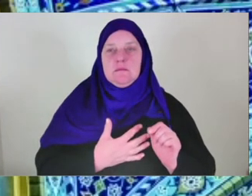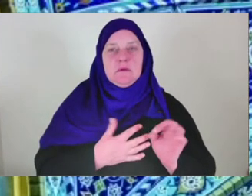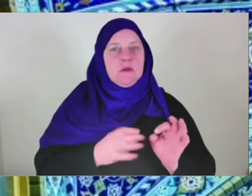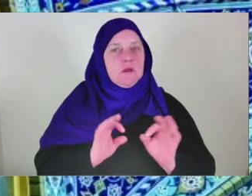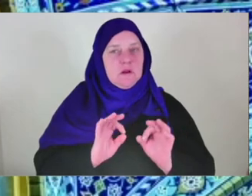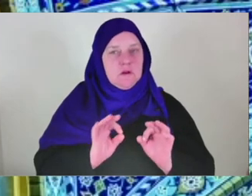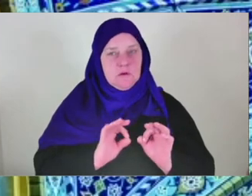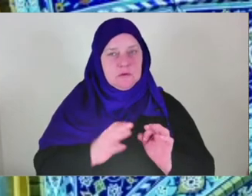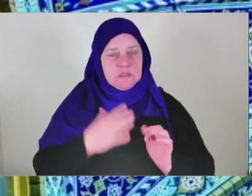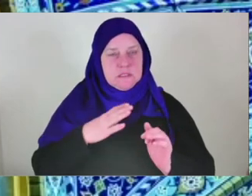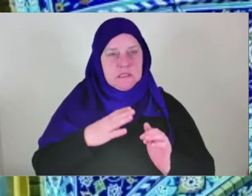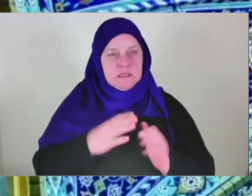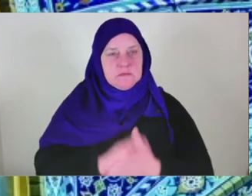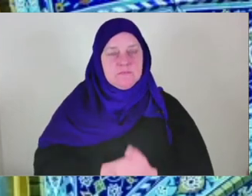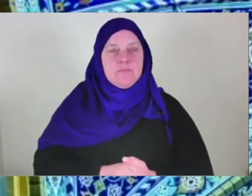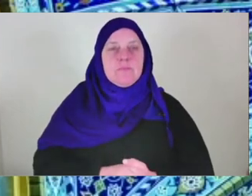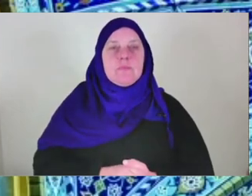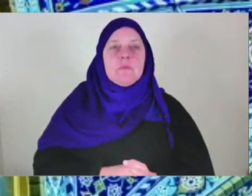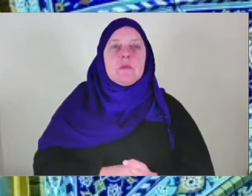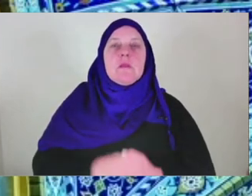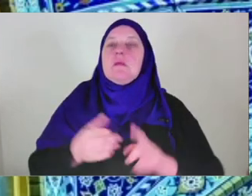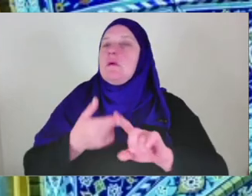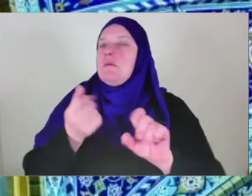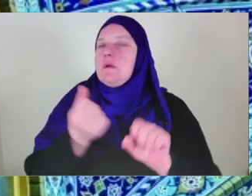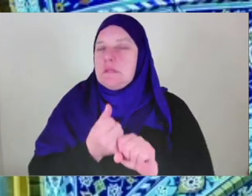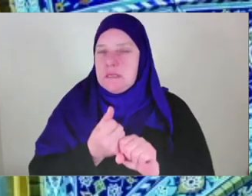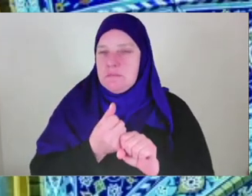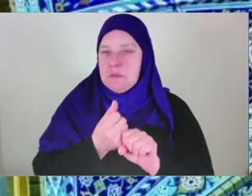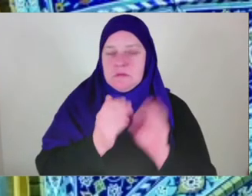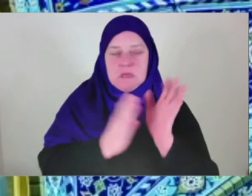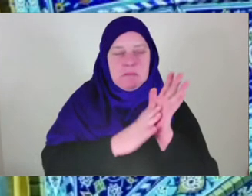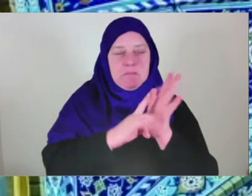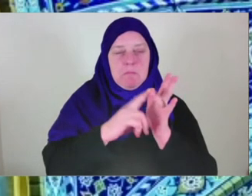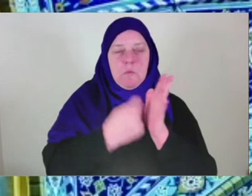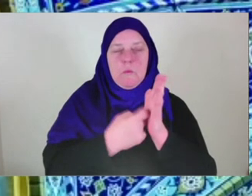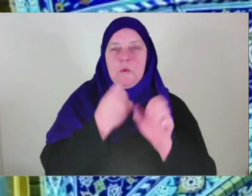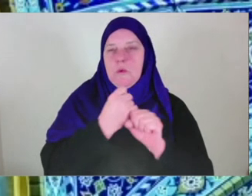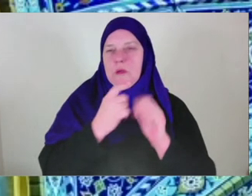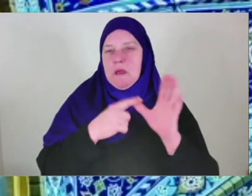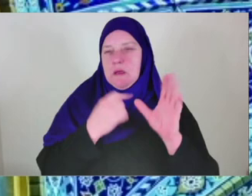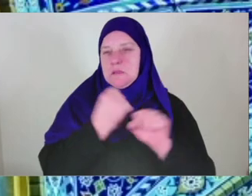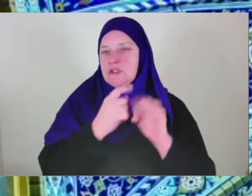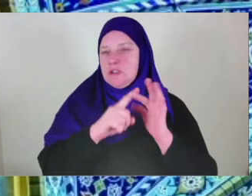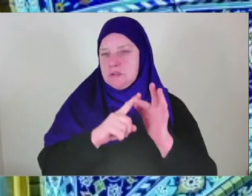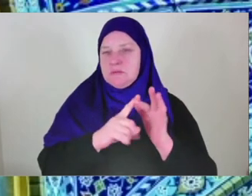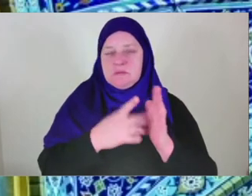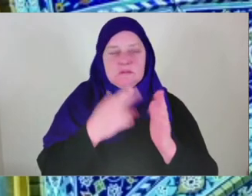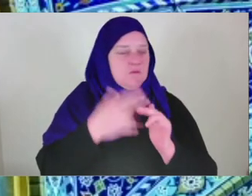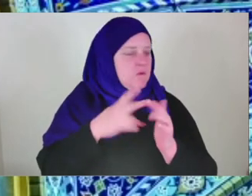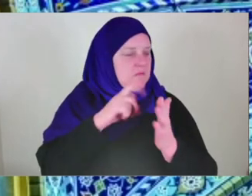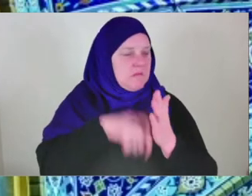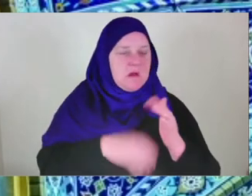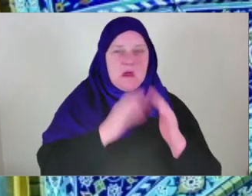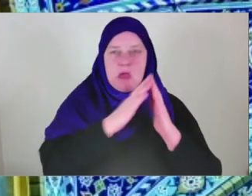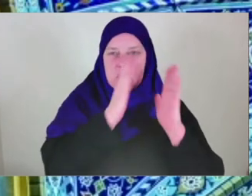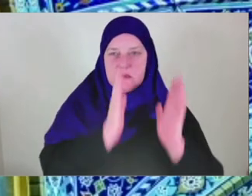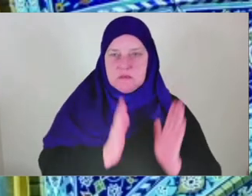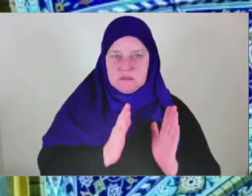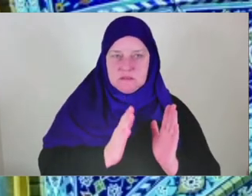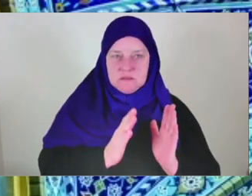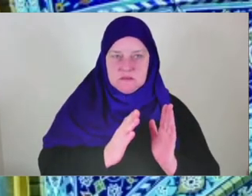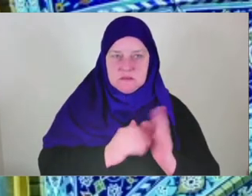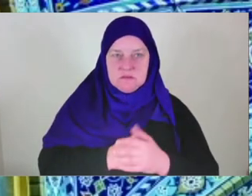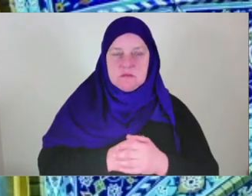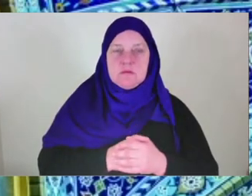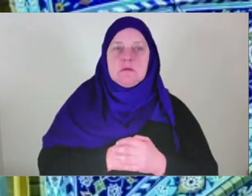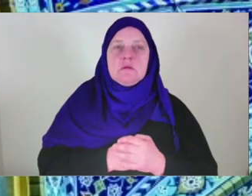says that if you have a mortgage, for example, as a typical example of a debt, and the mortgage is, you don't have to pay all of it. Let's say